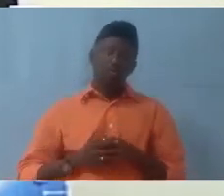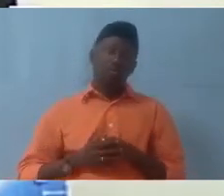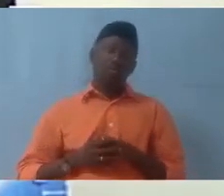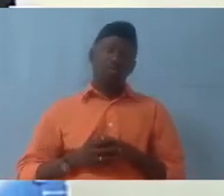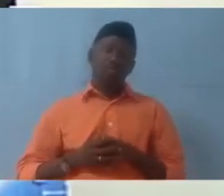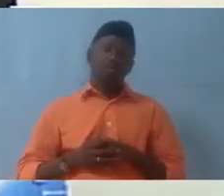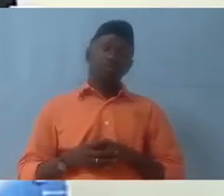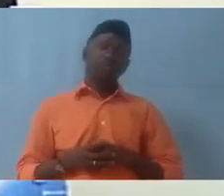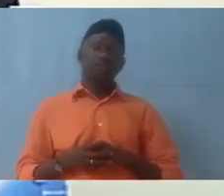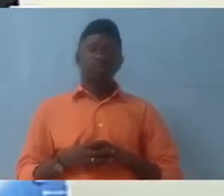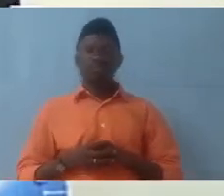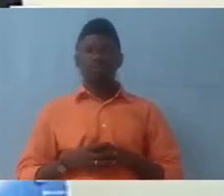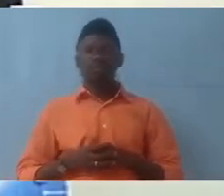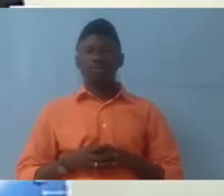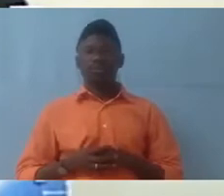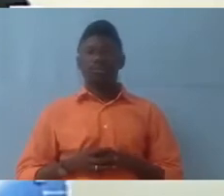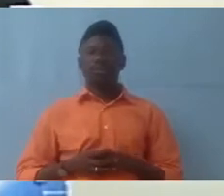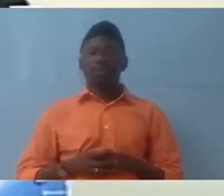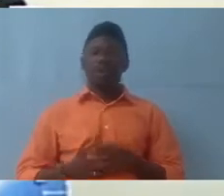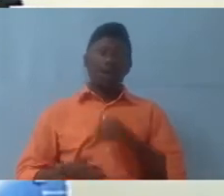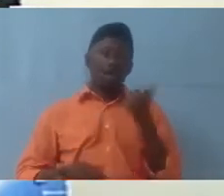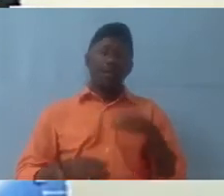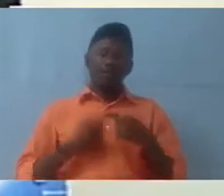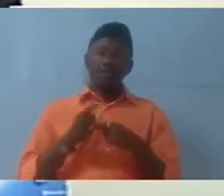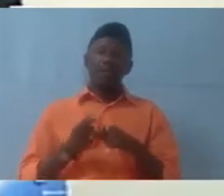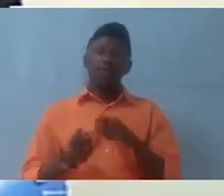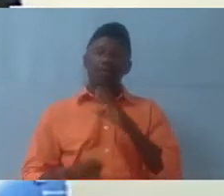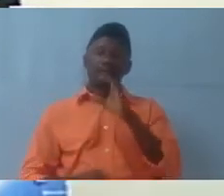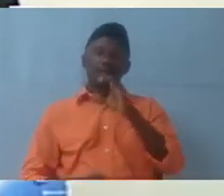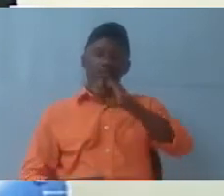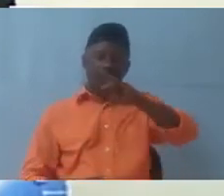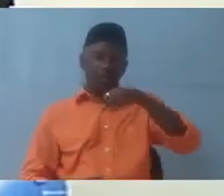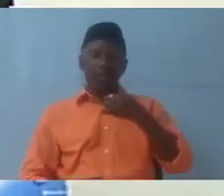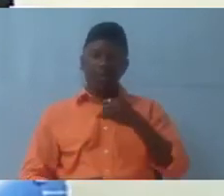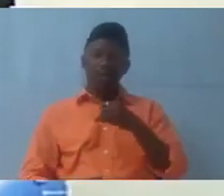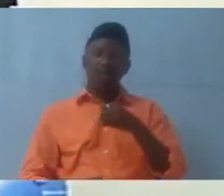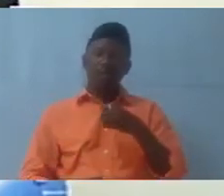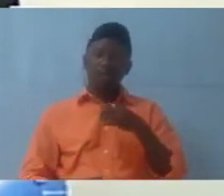di ngagne nak lolu and the CJ made these comments te chief justice wax